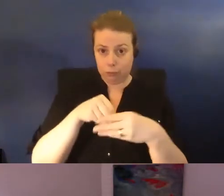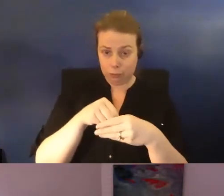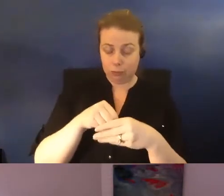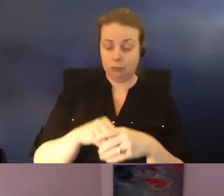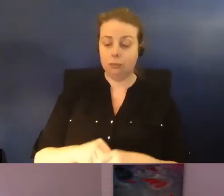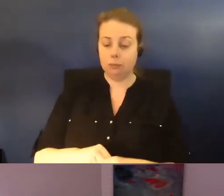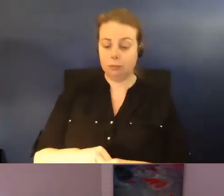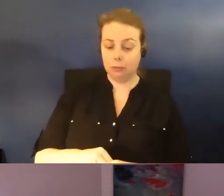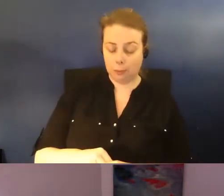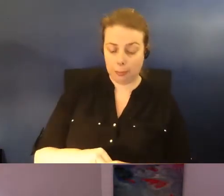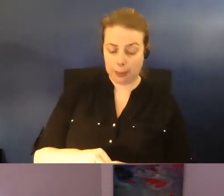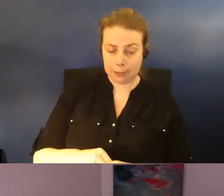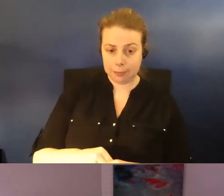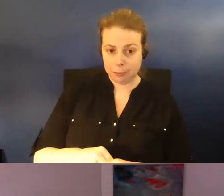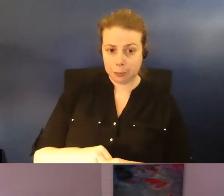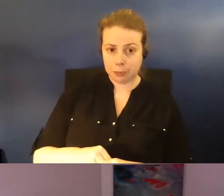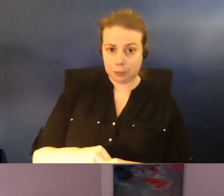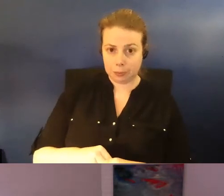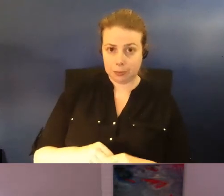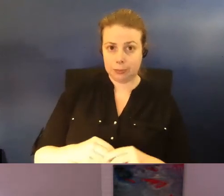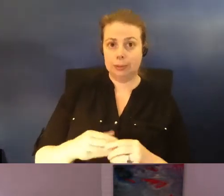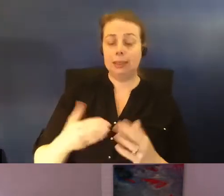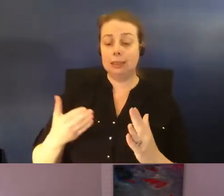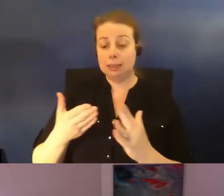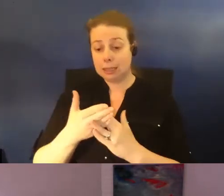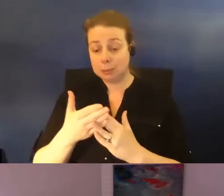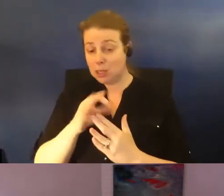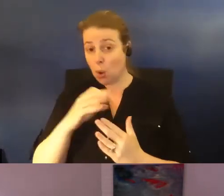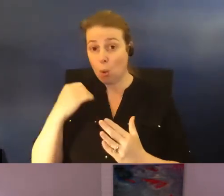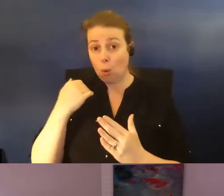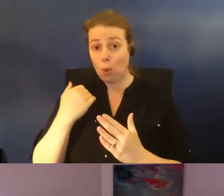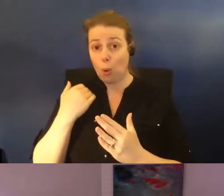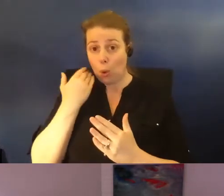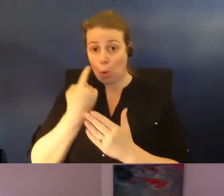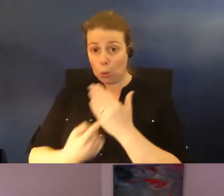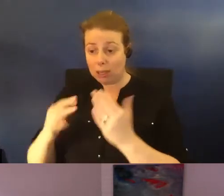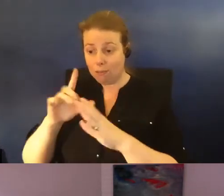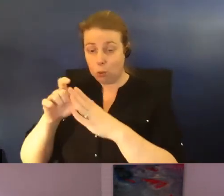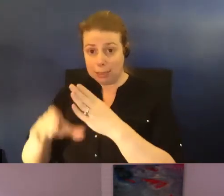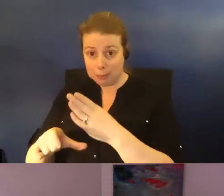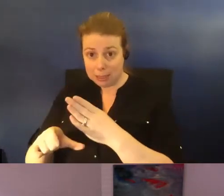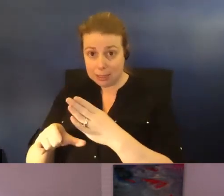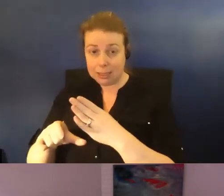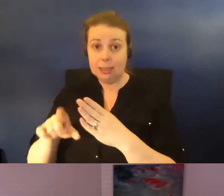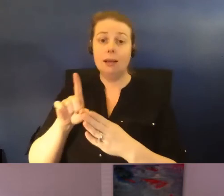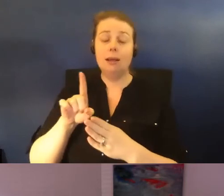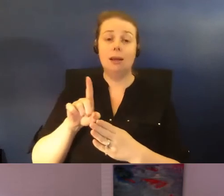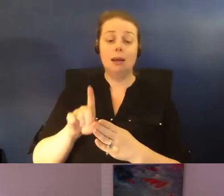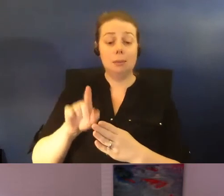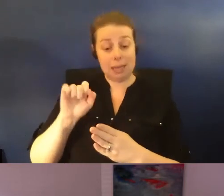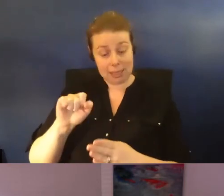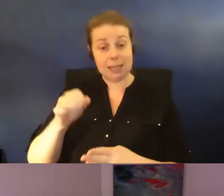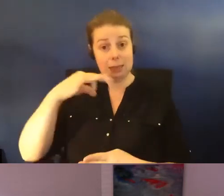Accessibility is about all. It's not about necessarily disability. Yes, that is a category, but accessibility, as you mentioned earlier, Ed, it does benefit